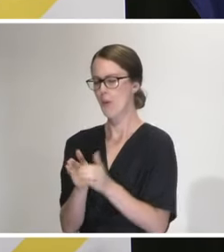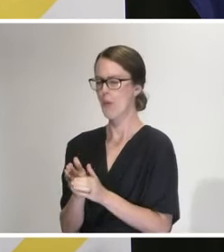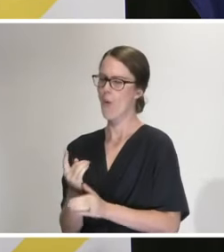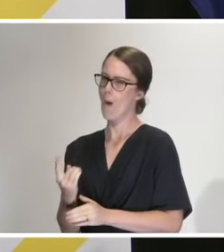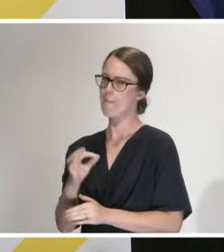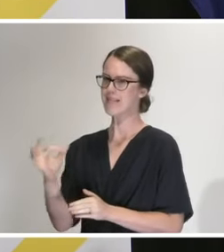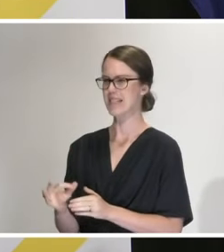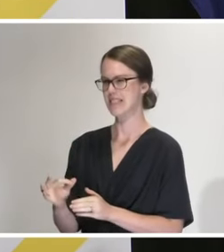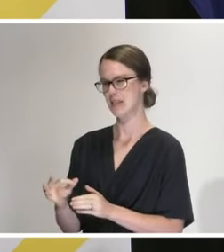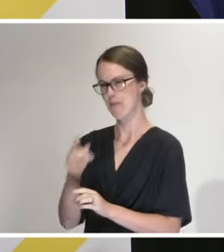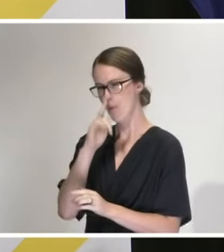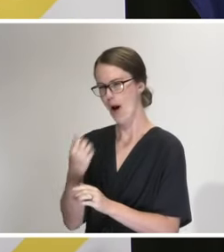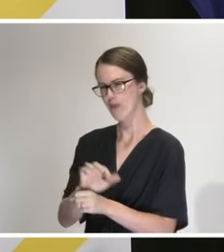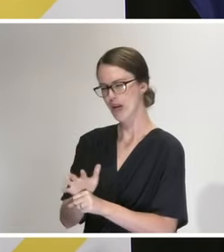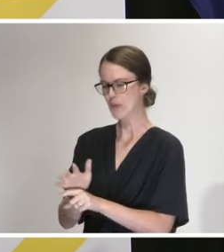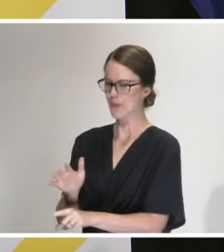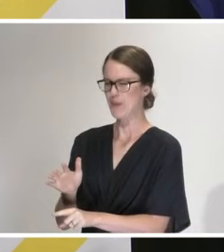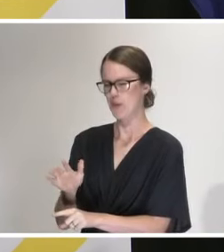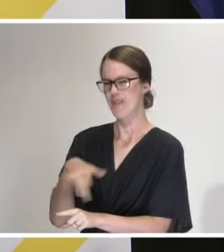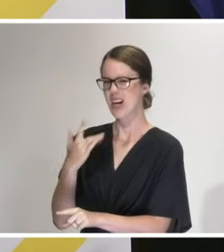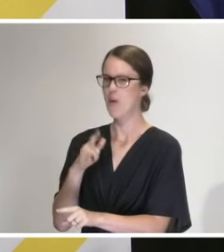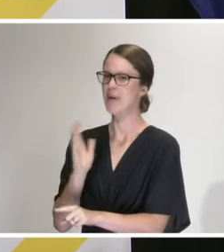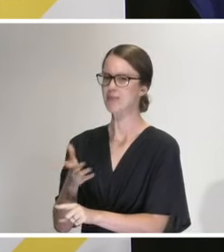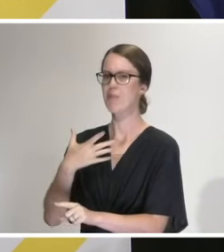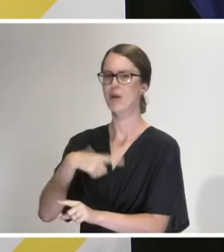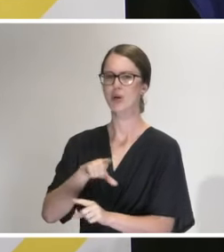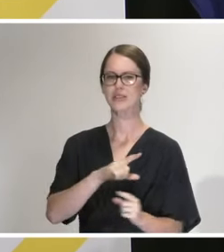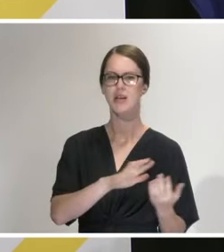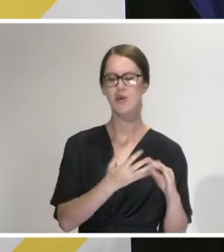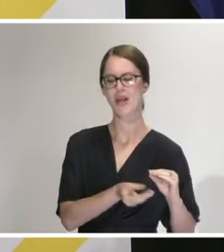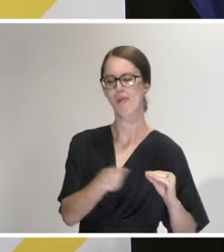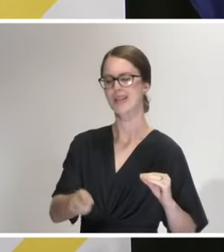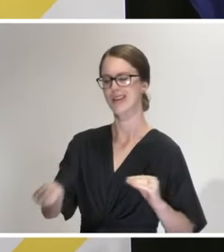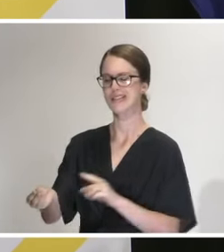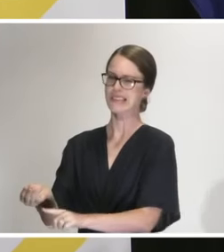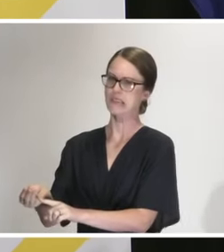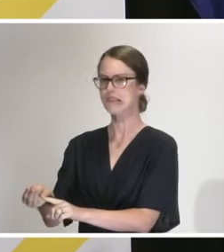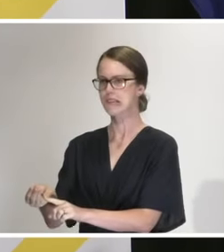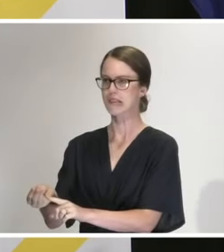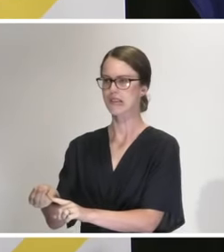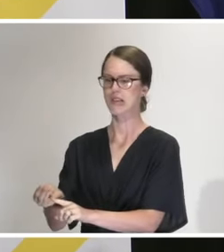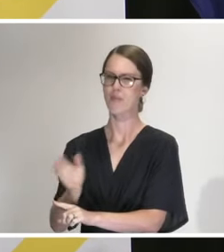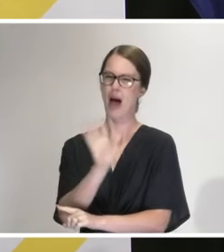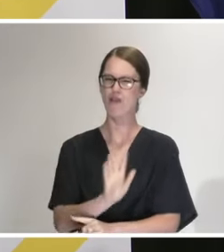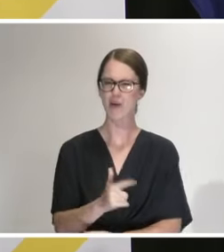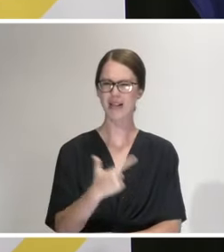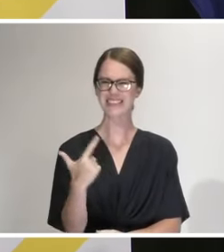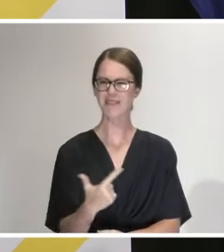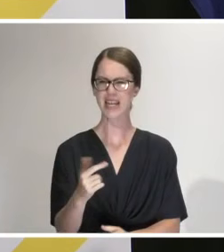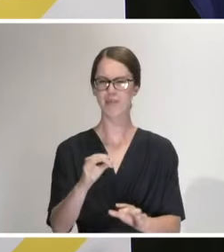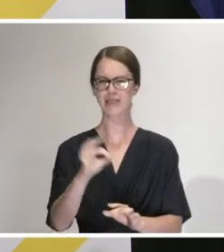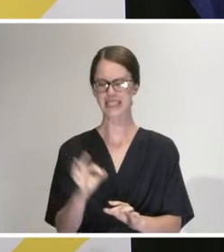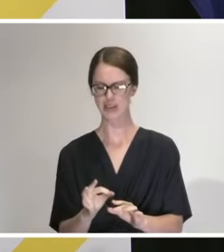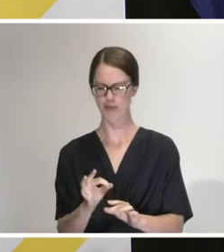1% of cases that we have concluded are a result of community transmission, but we have around 17% still